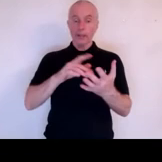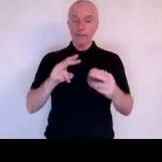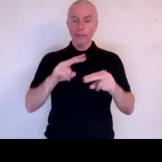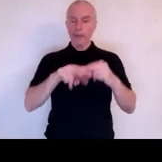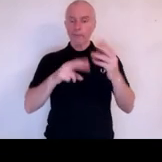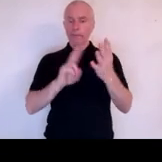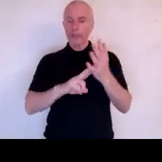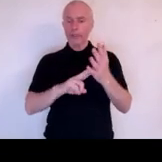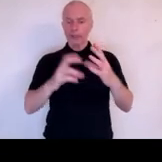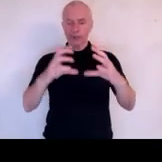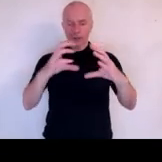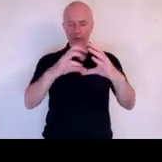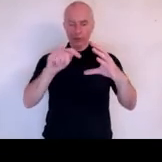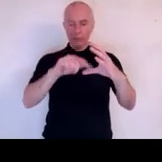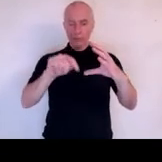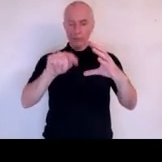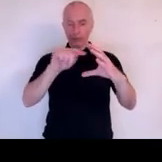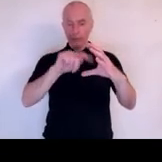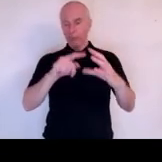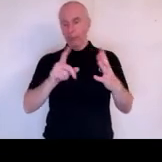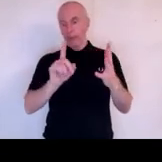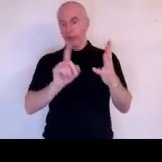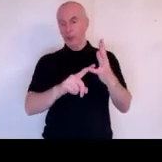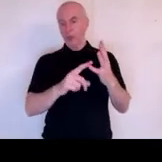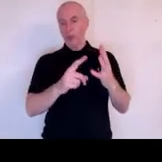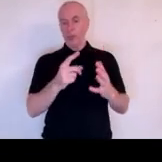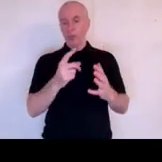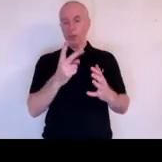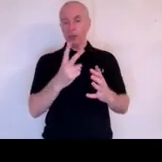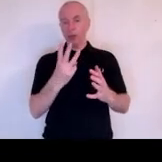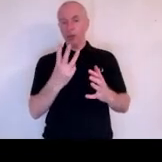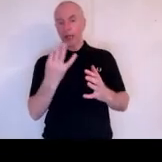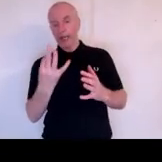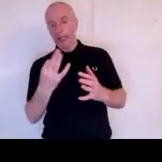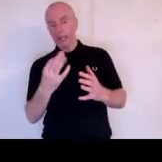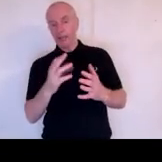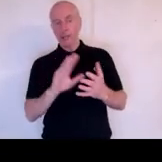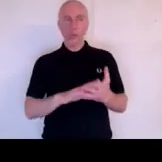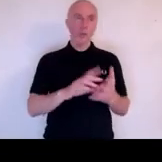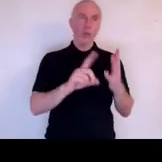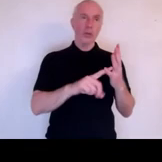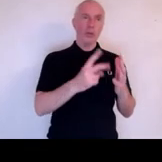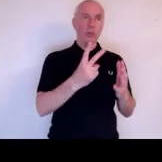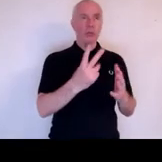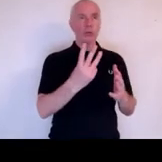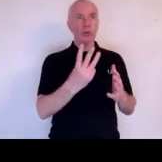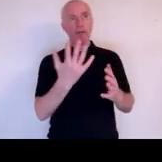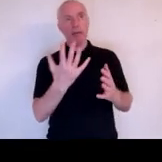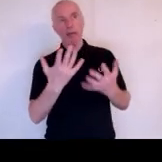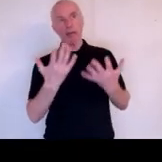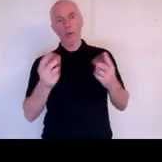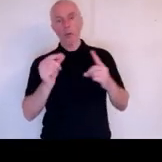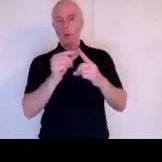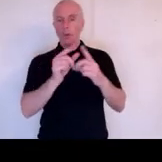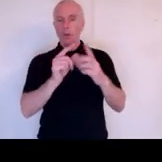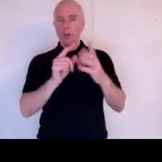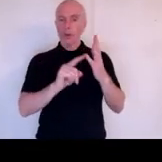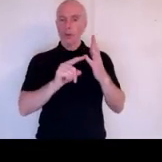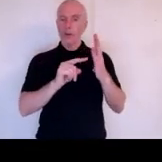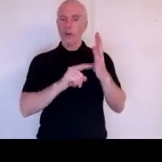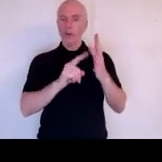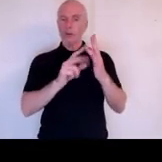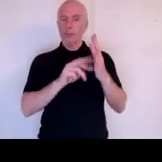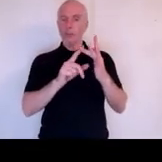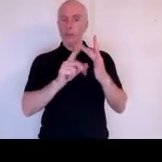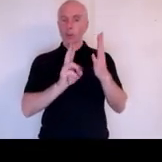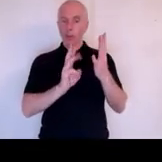point. So again, that'll be a piece of uranium-238 or uranium-235 or maybe plutonium. And it